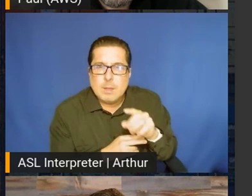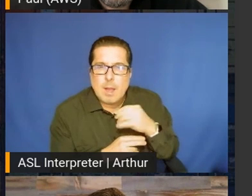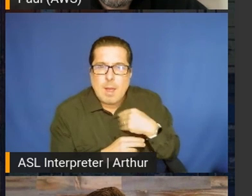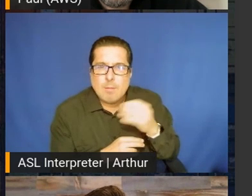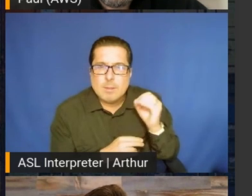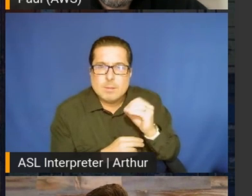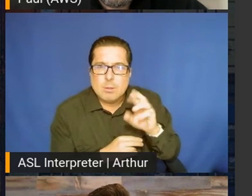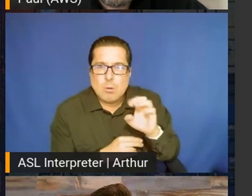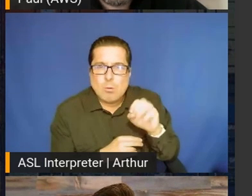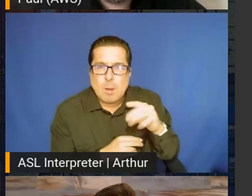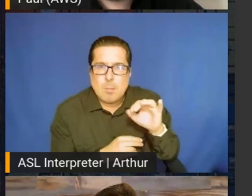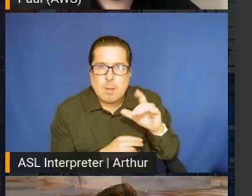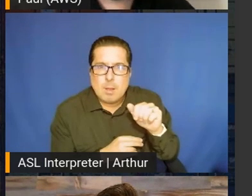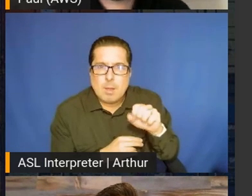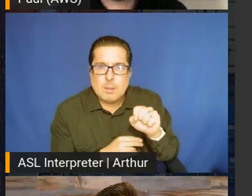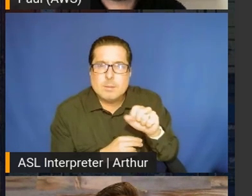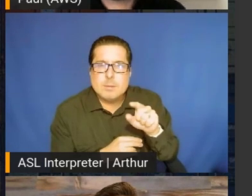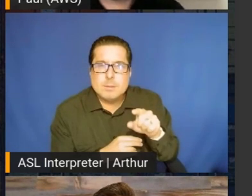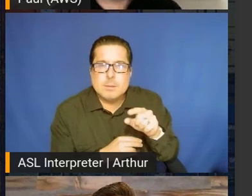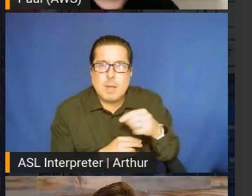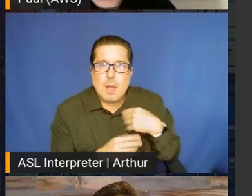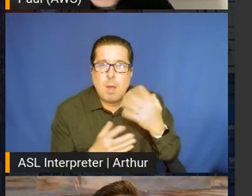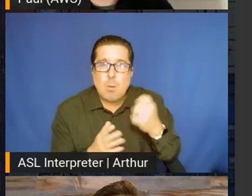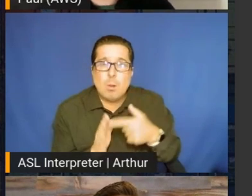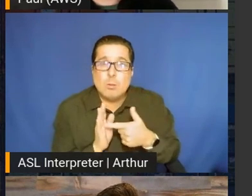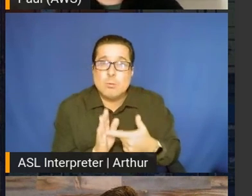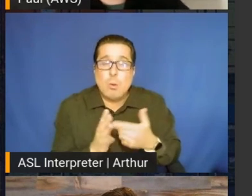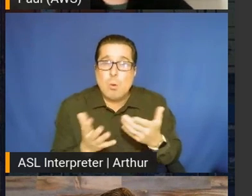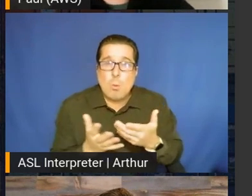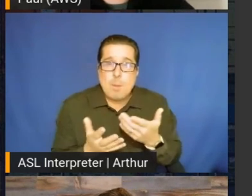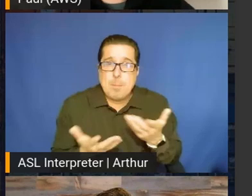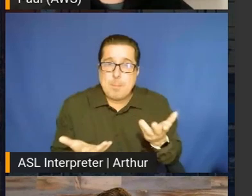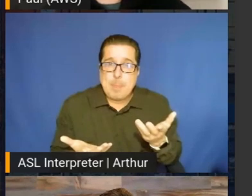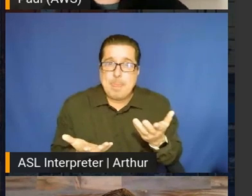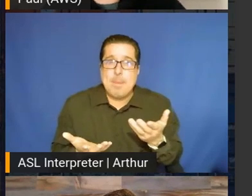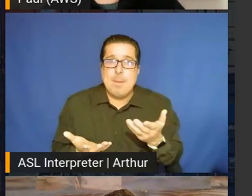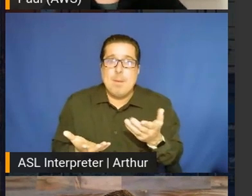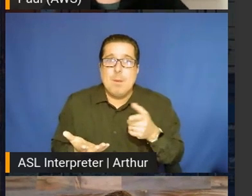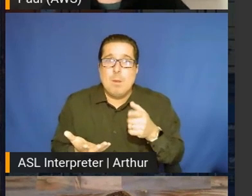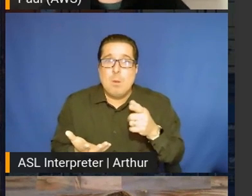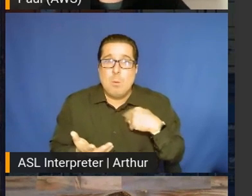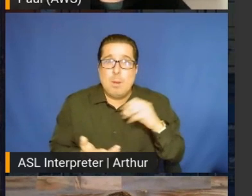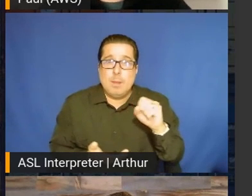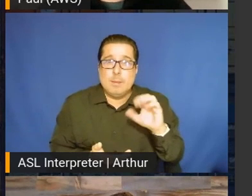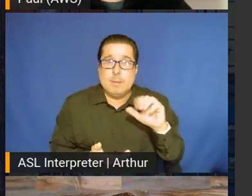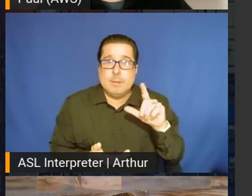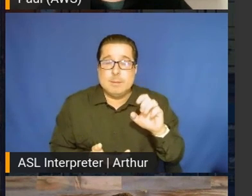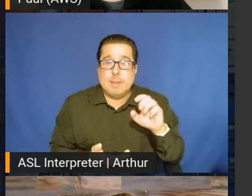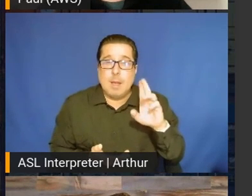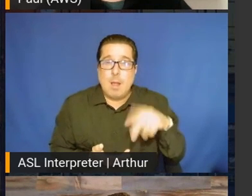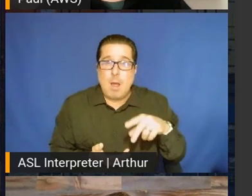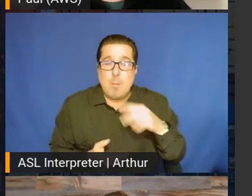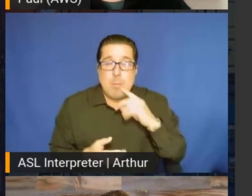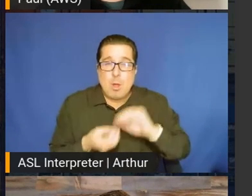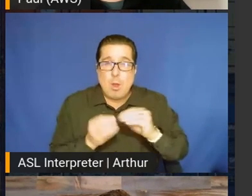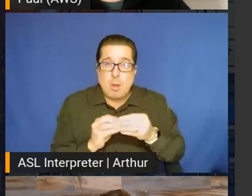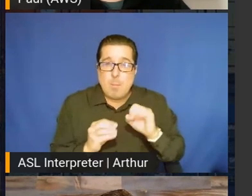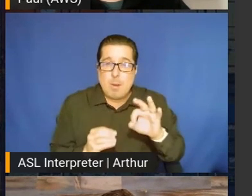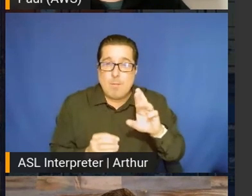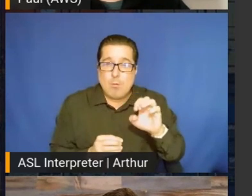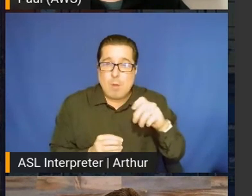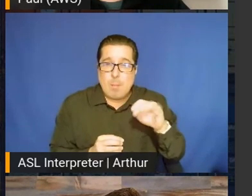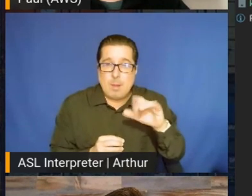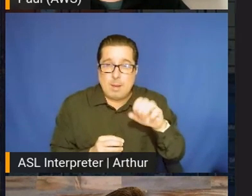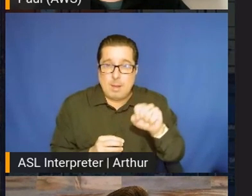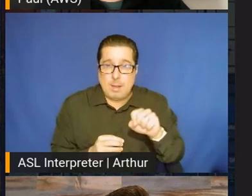I'm going to take you through is when we scale up the number of replicas of this deployment,